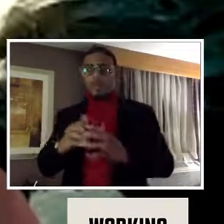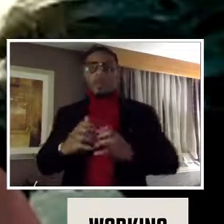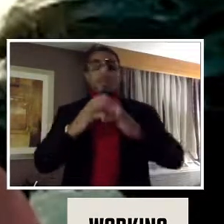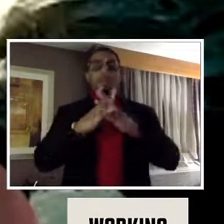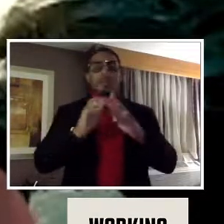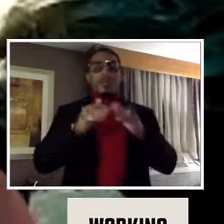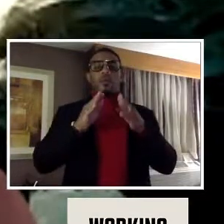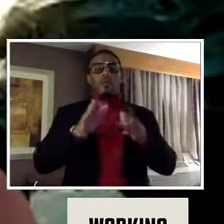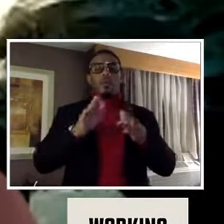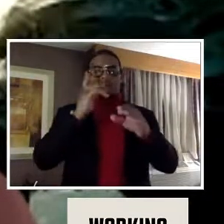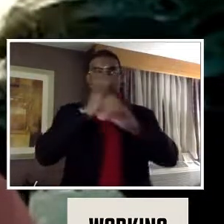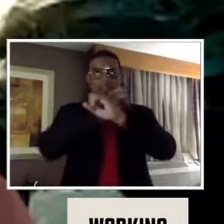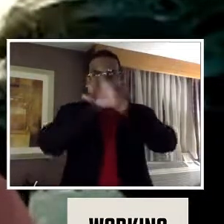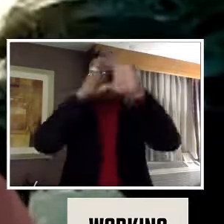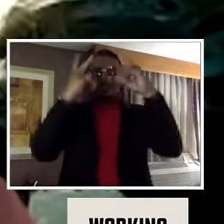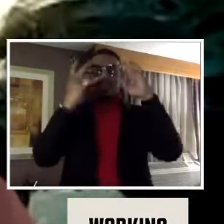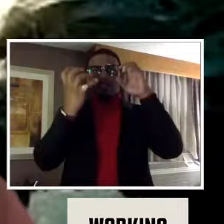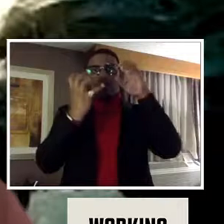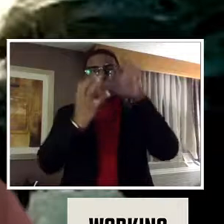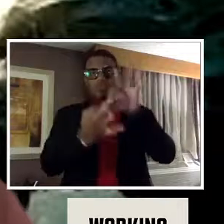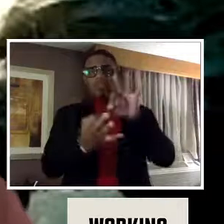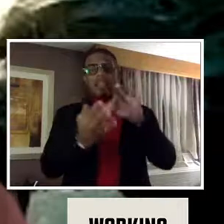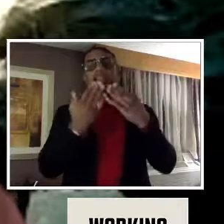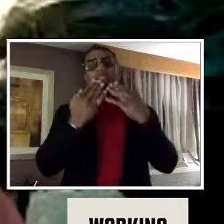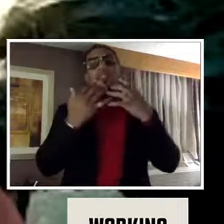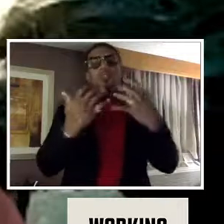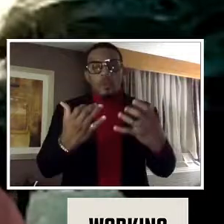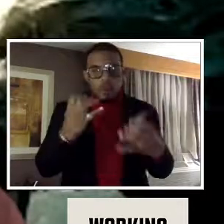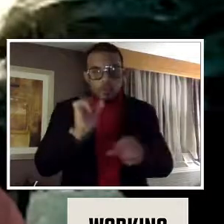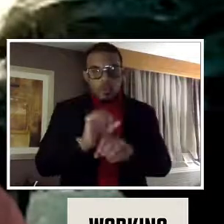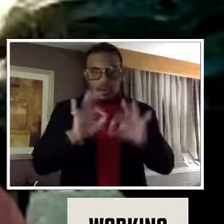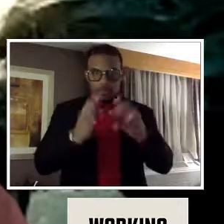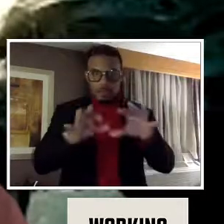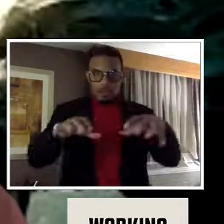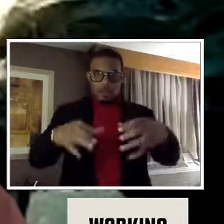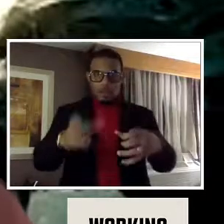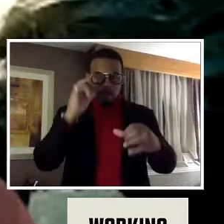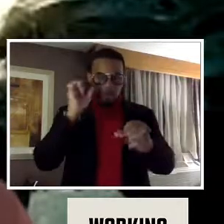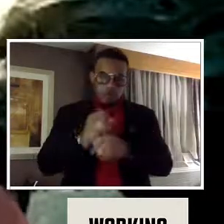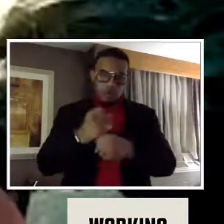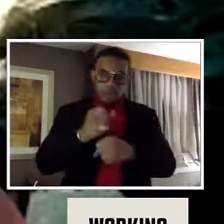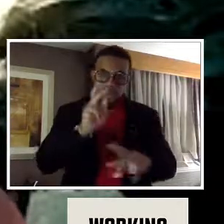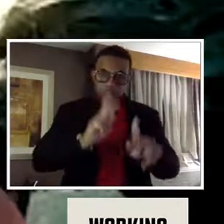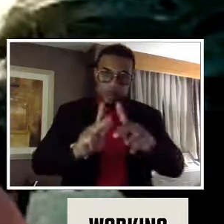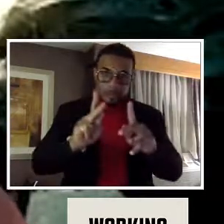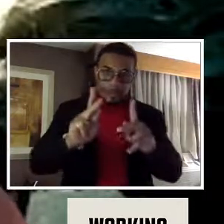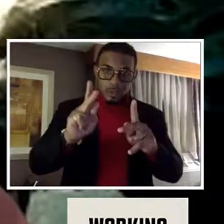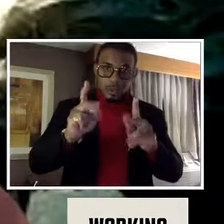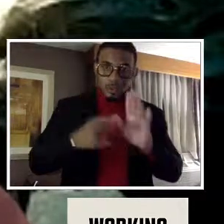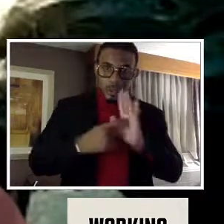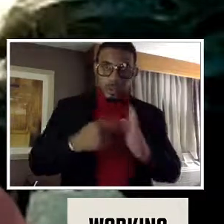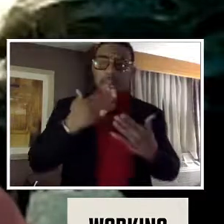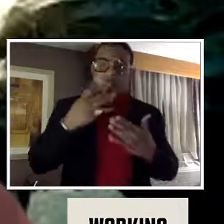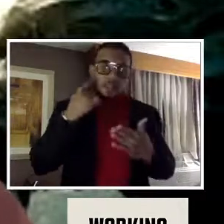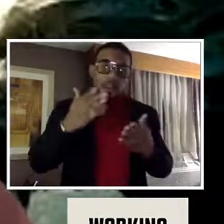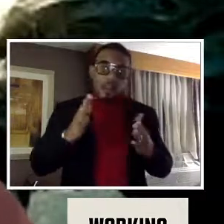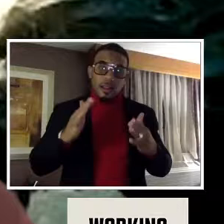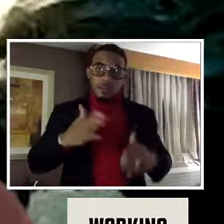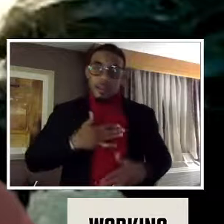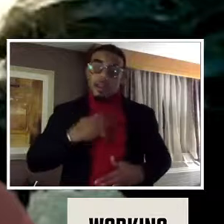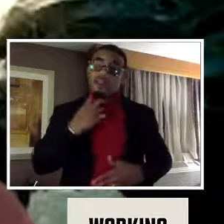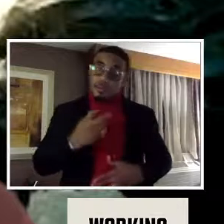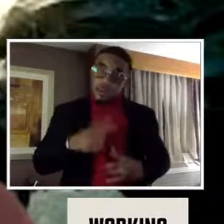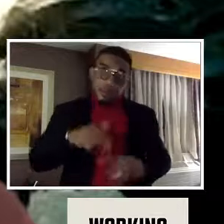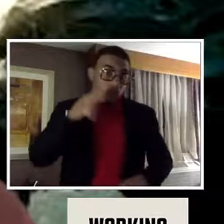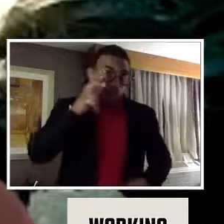it in a way that they see fit. So thank you so much, Working Families Party, for creating the People's Charter. Thank you for allowing my